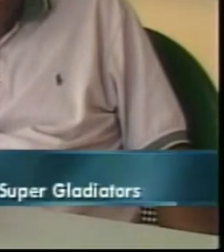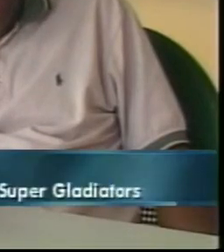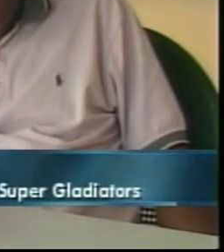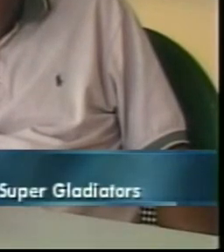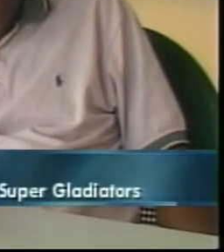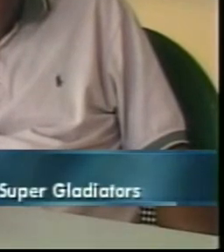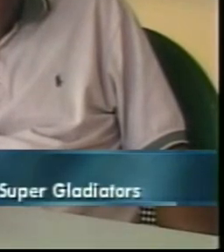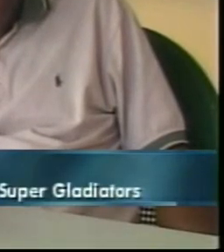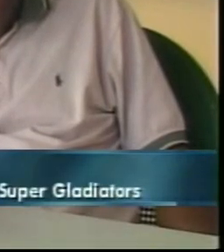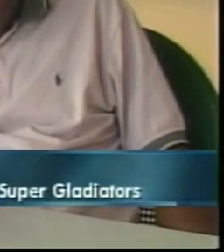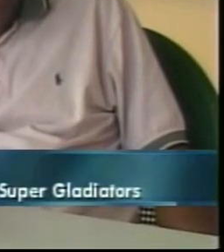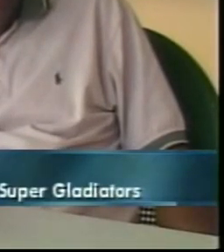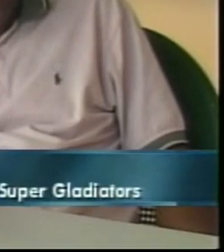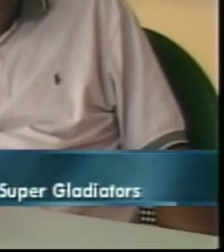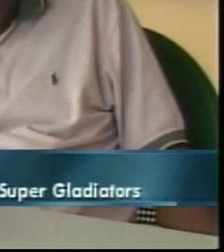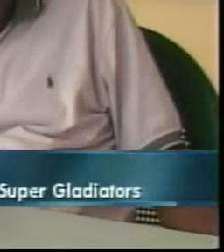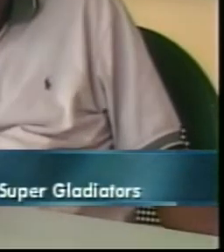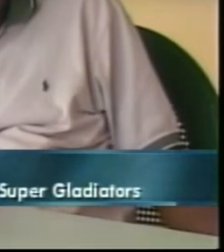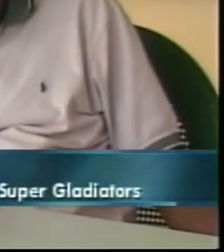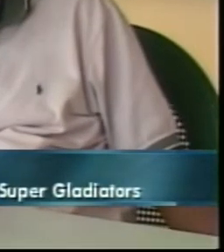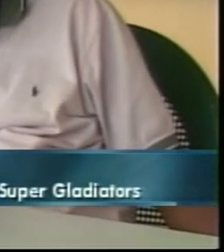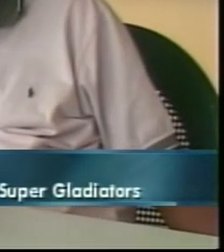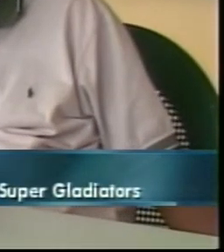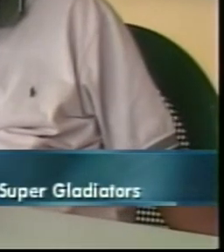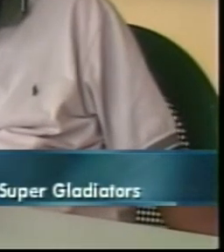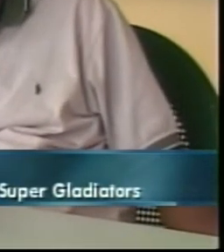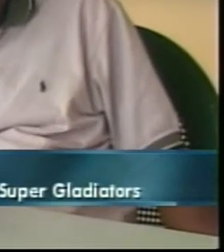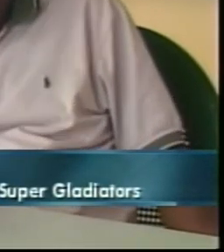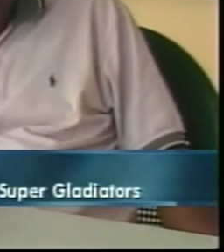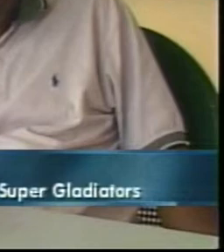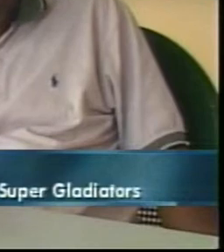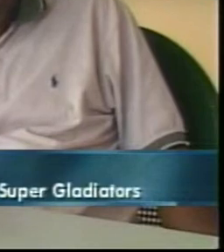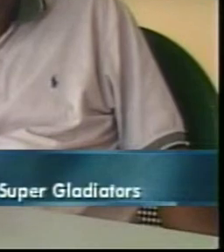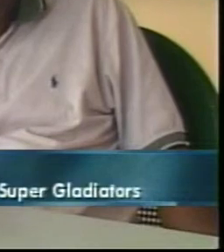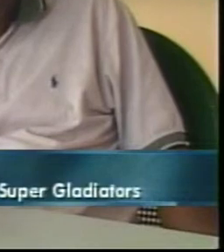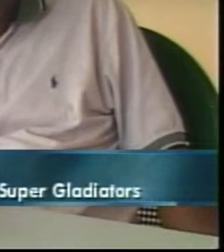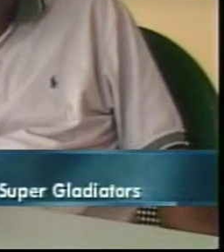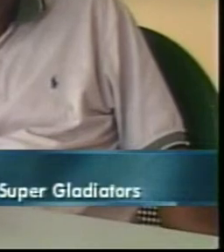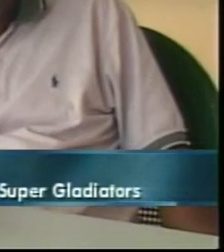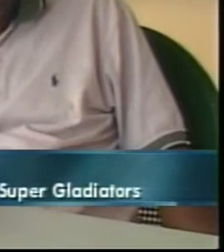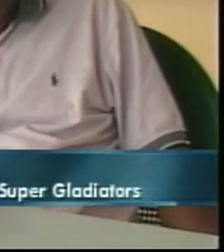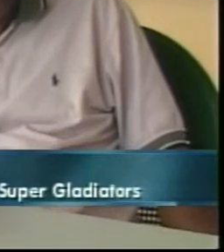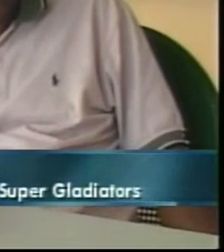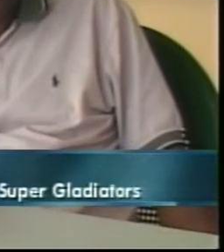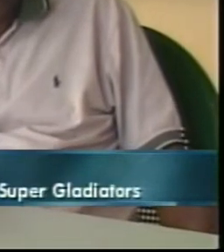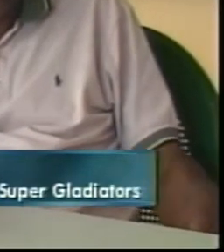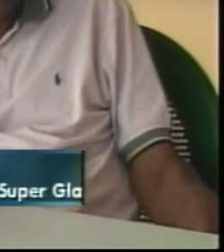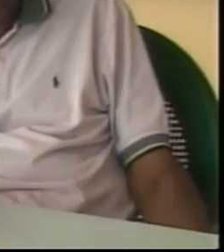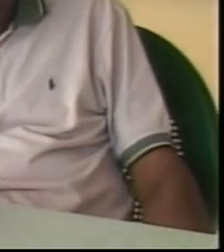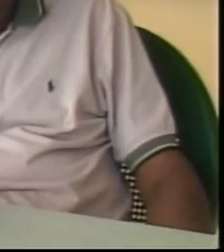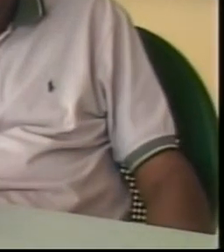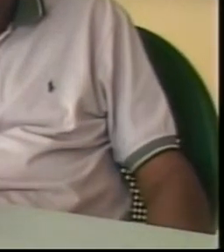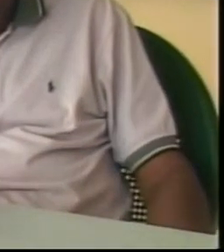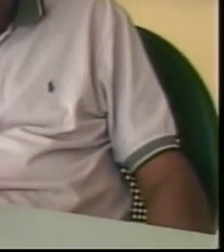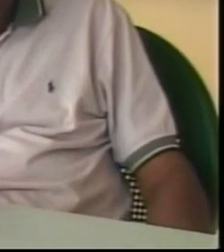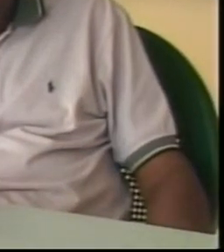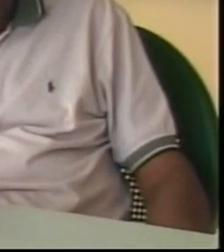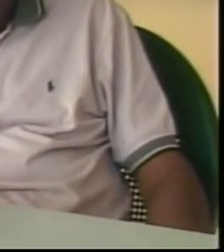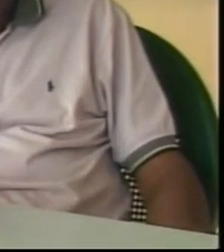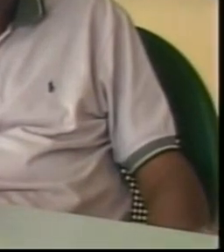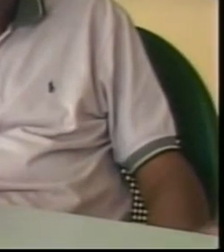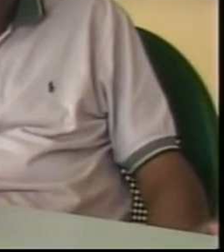are tough. Well, we know that. That's the reason why we're super glad here, is because the times will be tough. And despite the fact that we do not have the